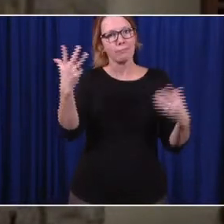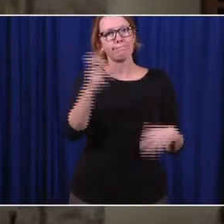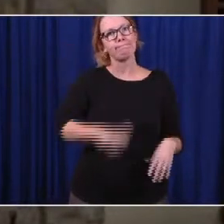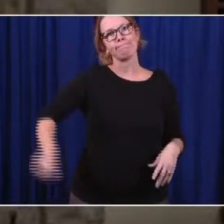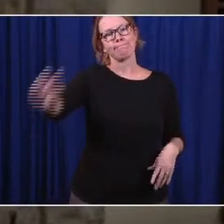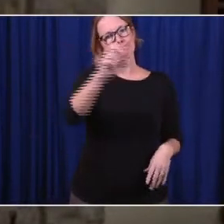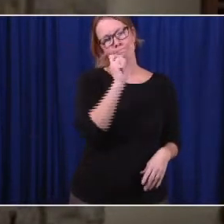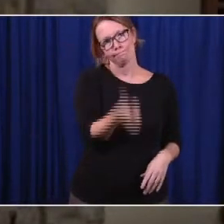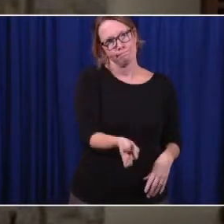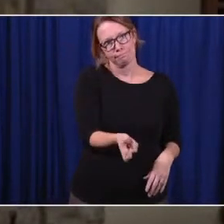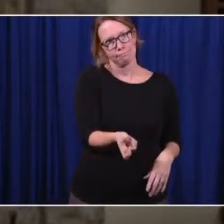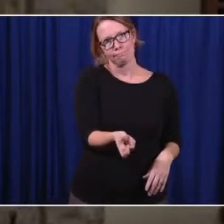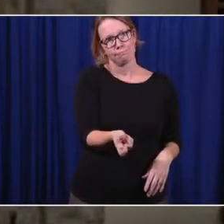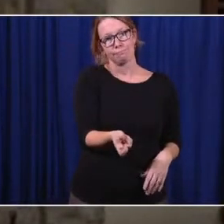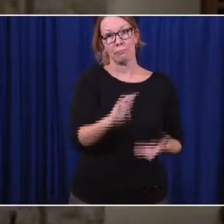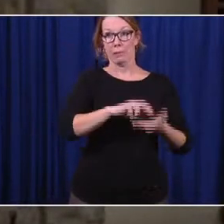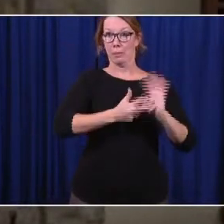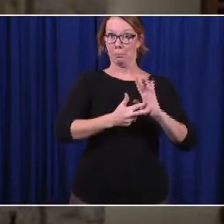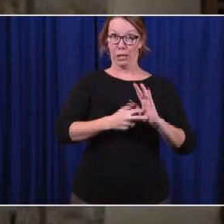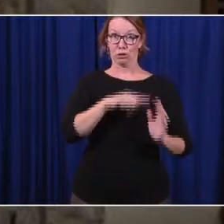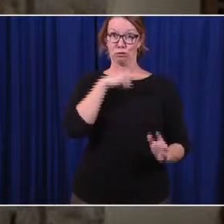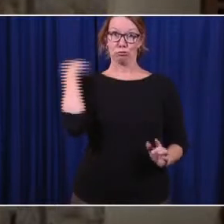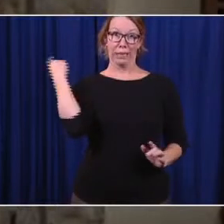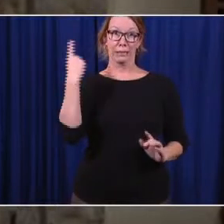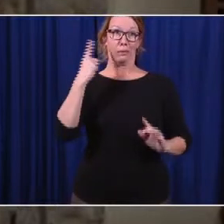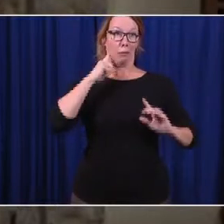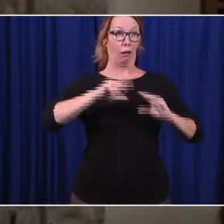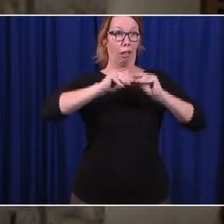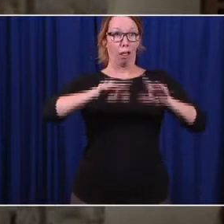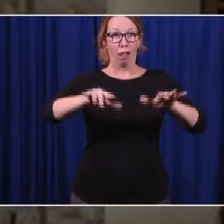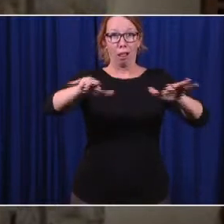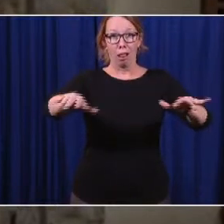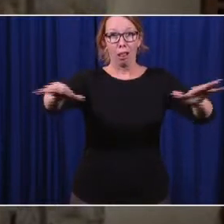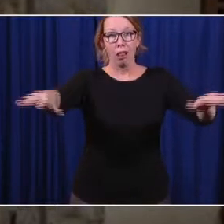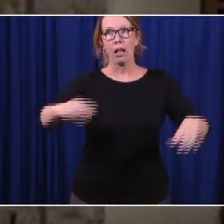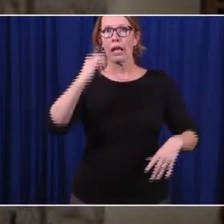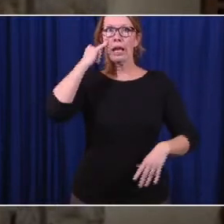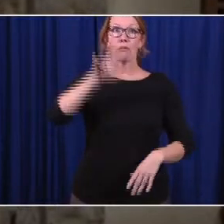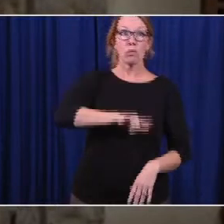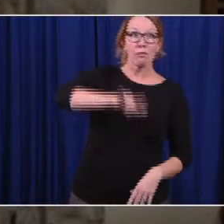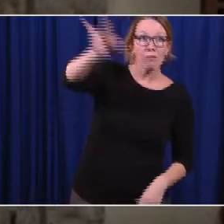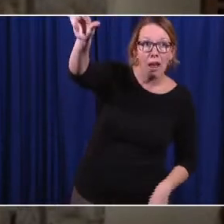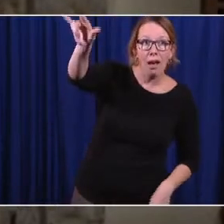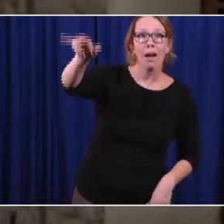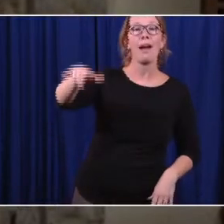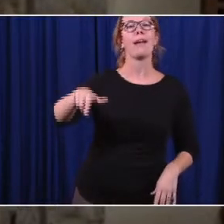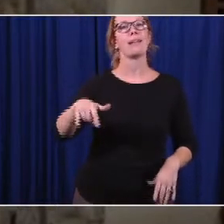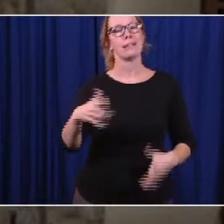It certainly increases the risk. You go to if you fly, you go to an airport.